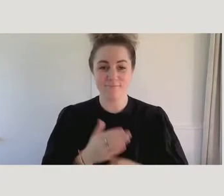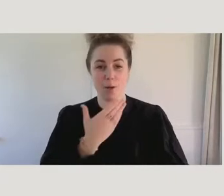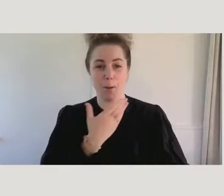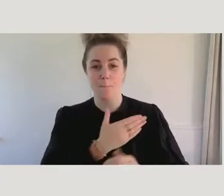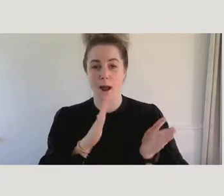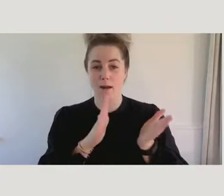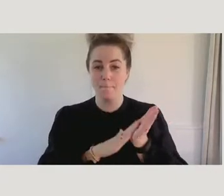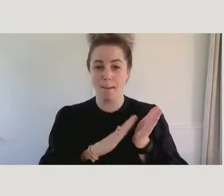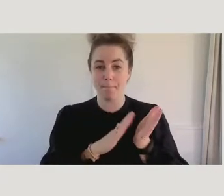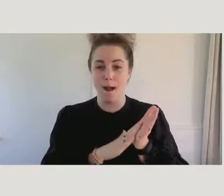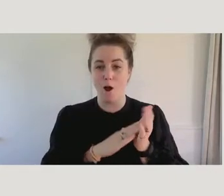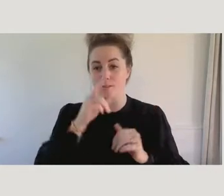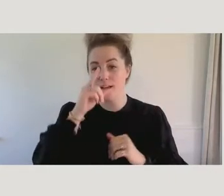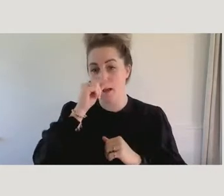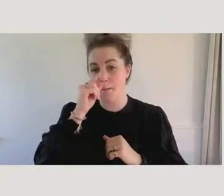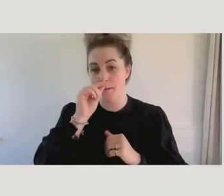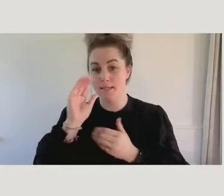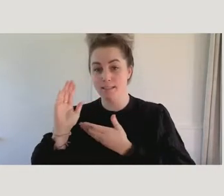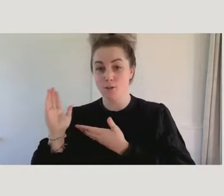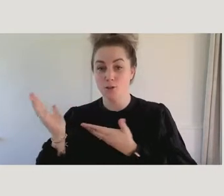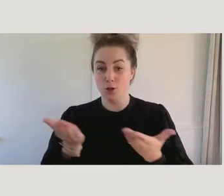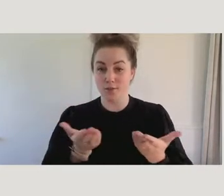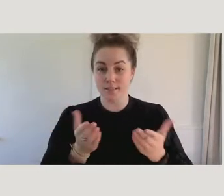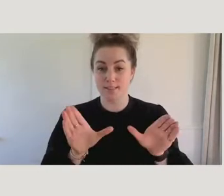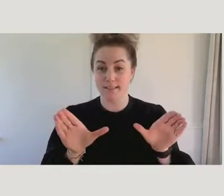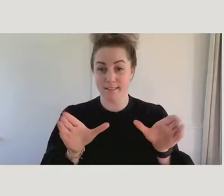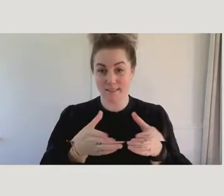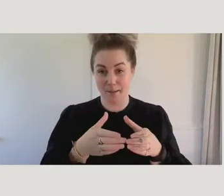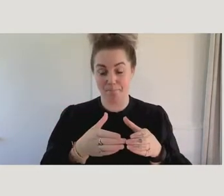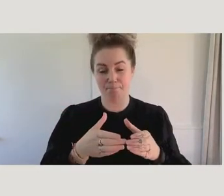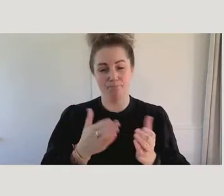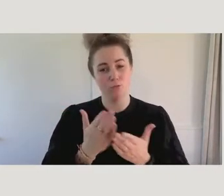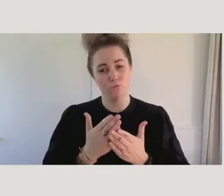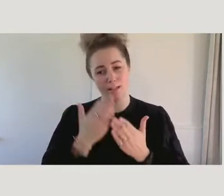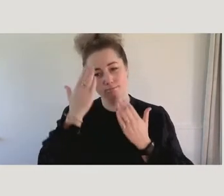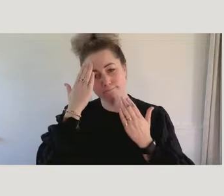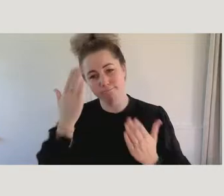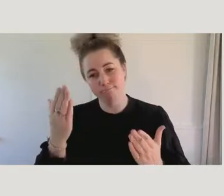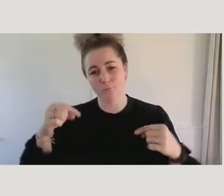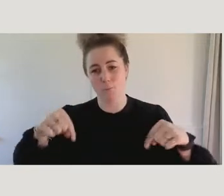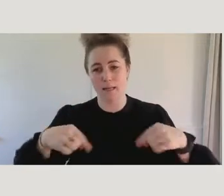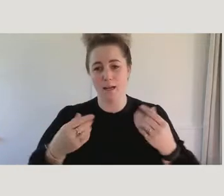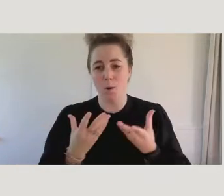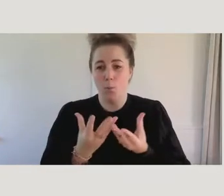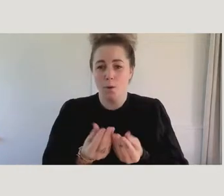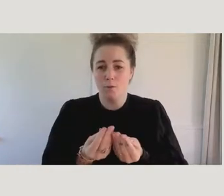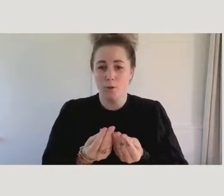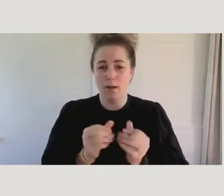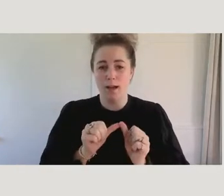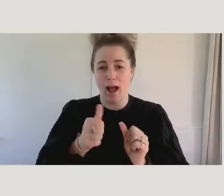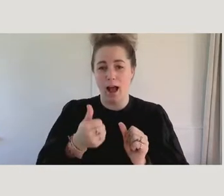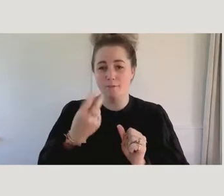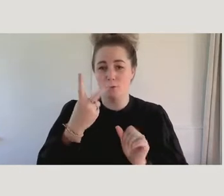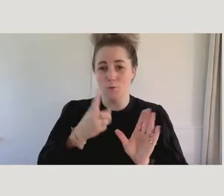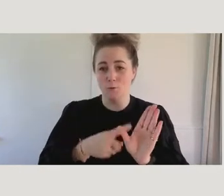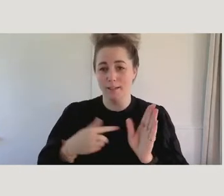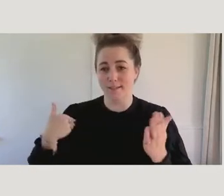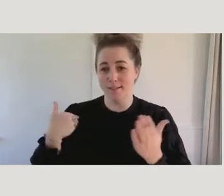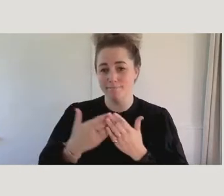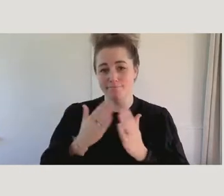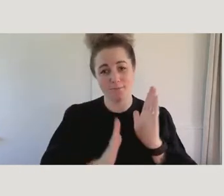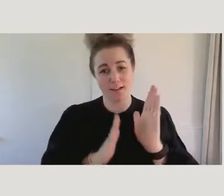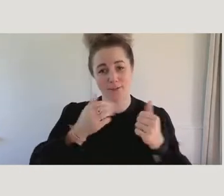member of the capability services and initiatives team and it's just an absolute honor to be here with you all and be together after two years